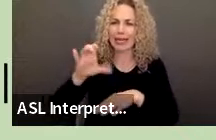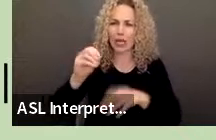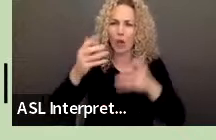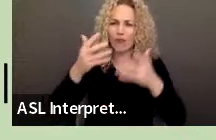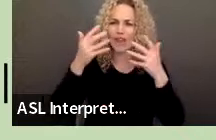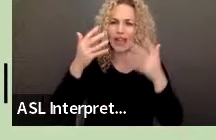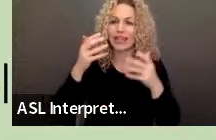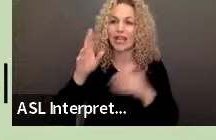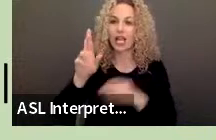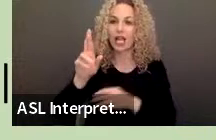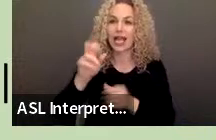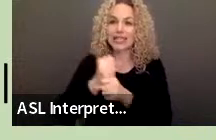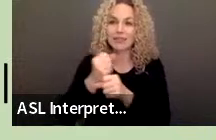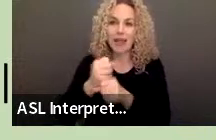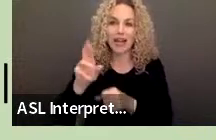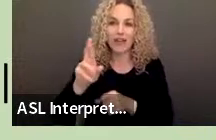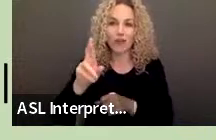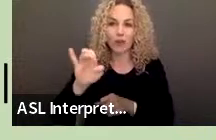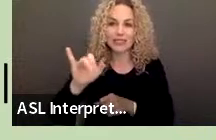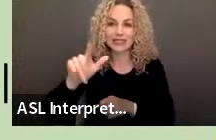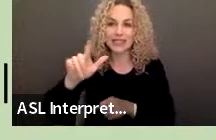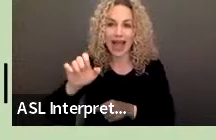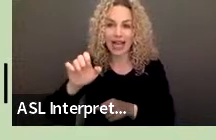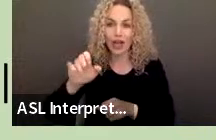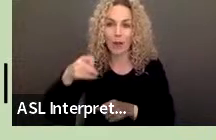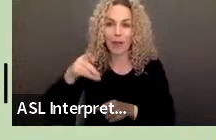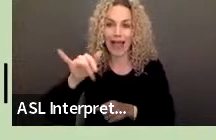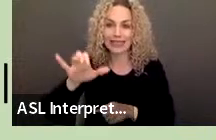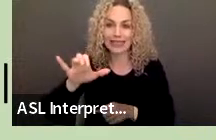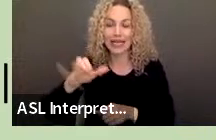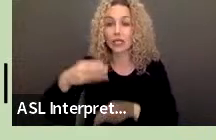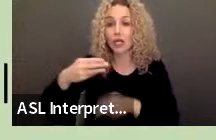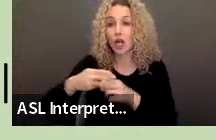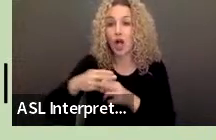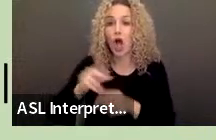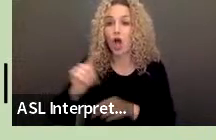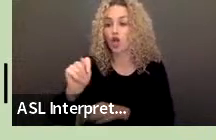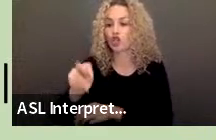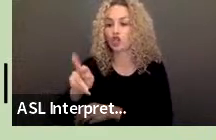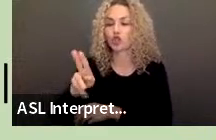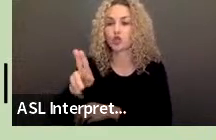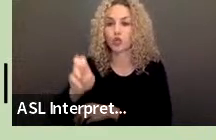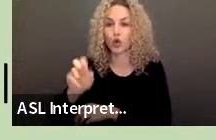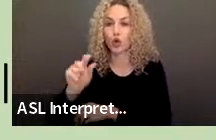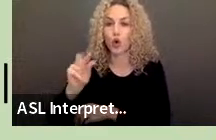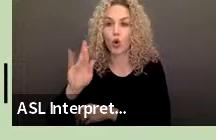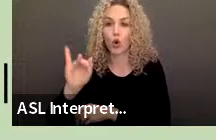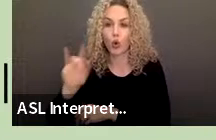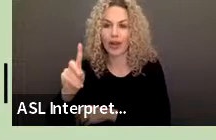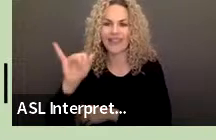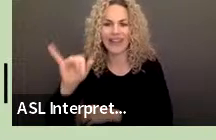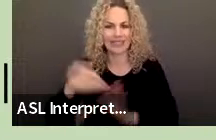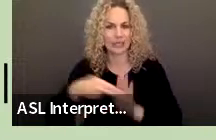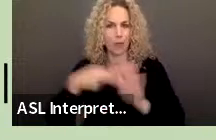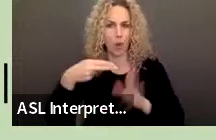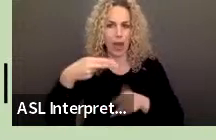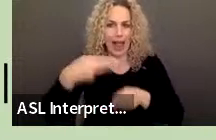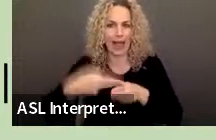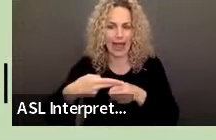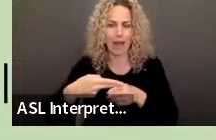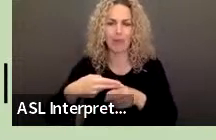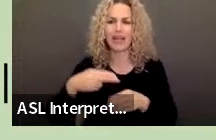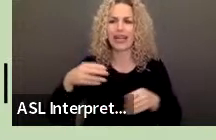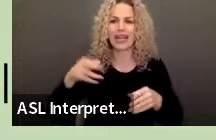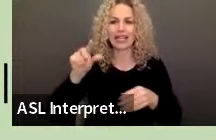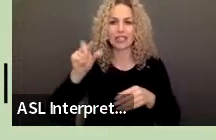of recycled plastics, and it's called True Grid, and that's a brand name. But it's basically a snap together grid